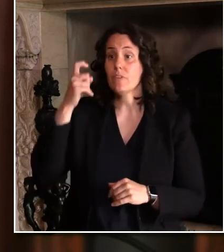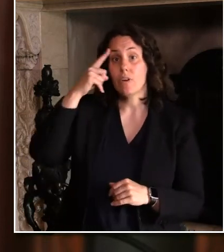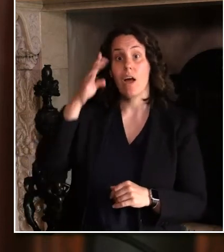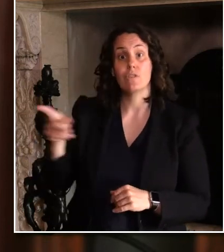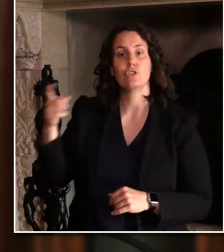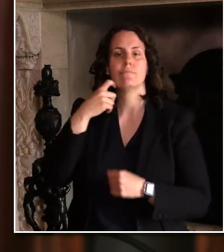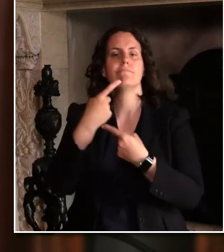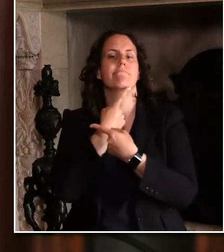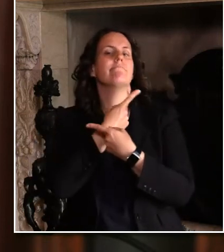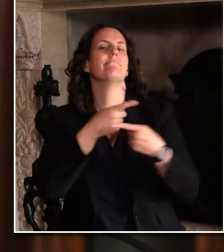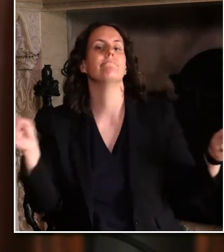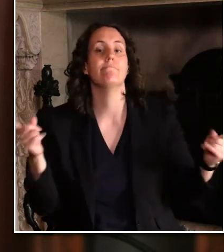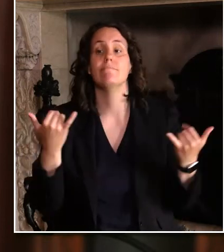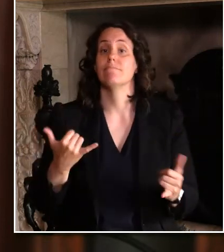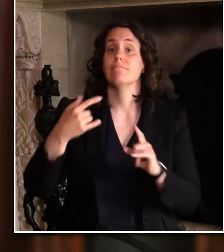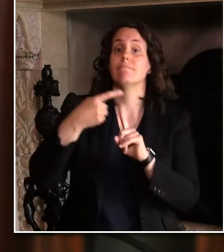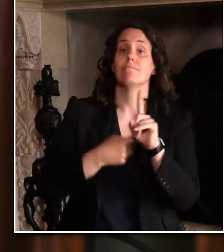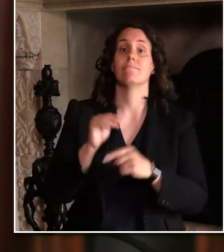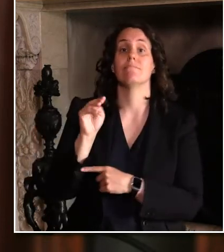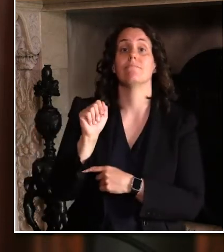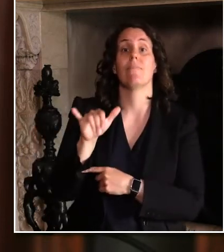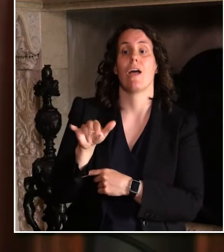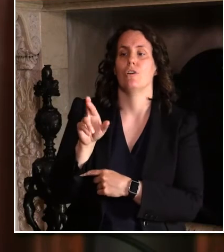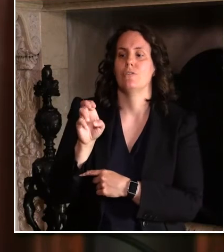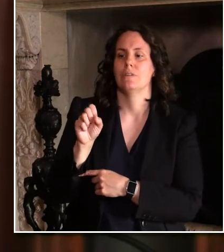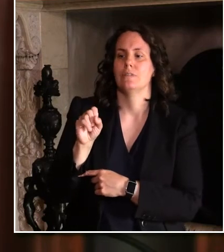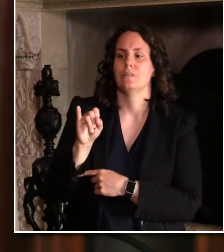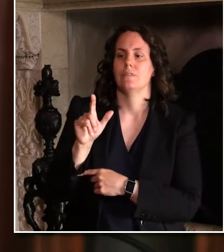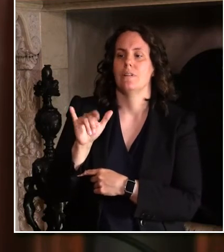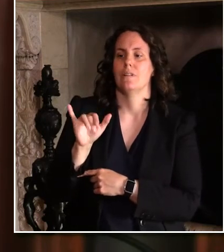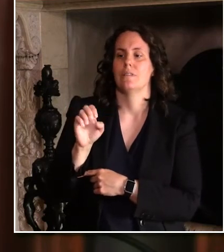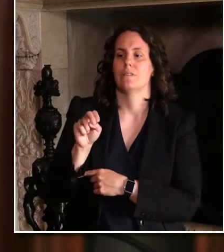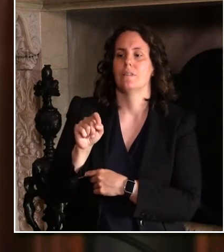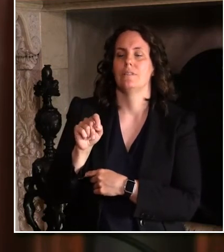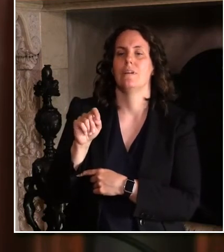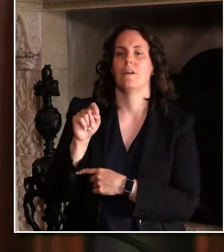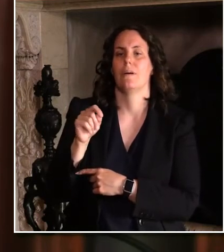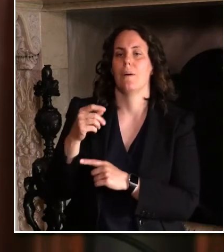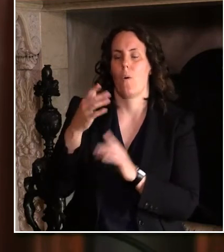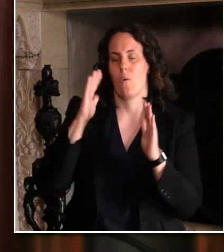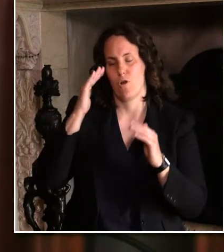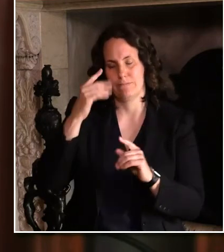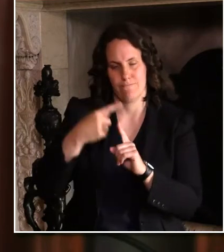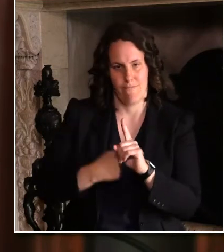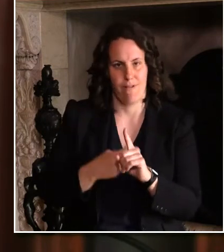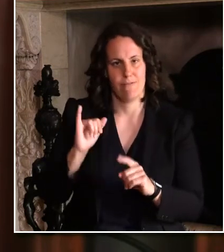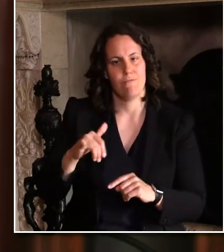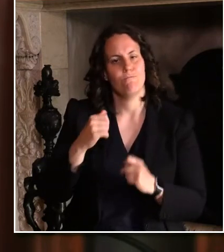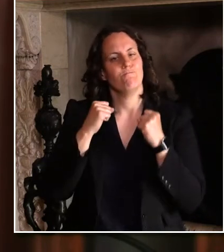Resilient Wisconsin initiative at DHS. Resilient Wisconsin is designed to provide tools and